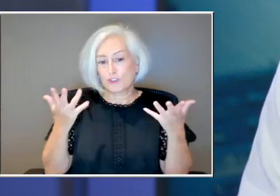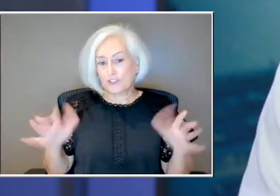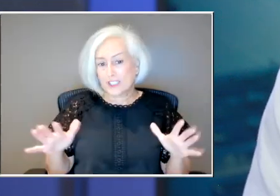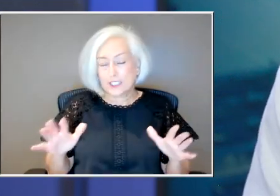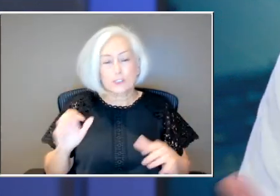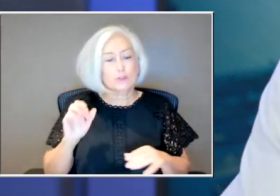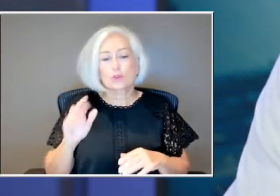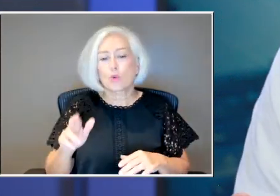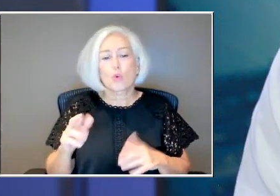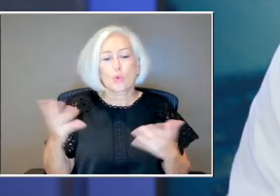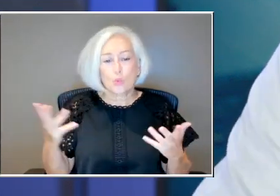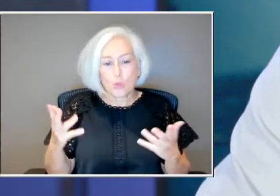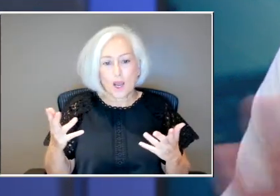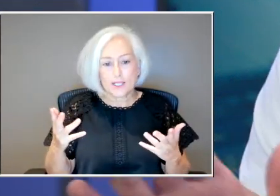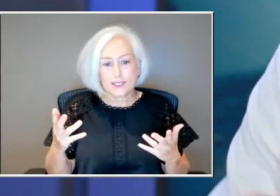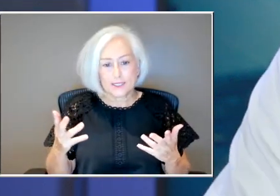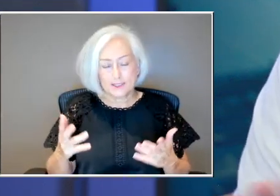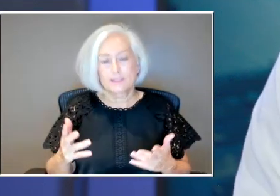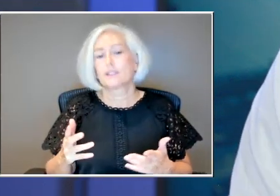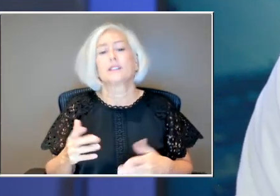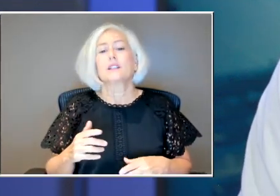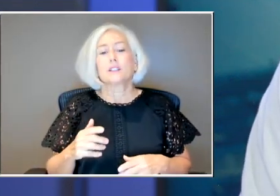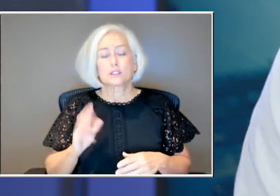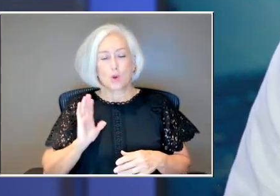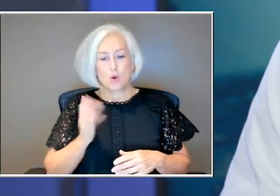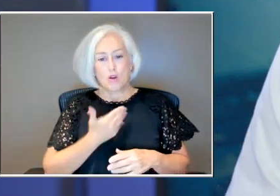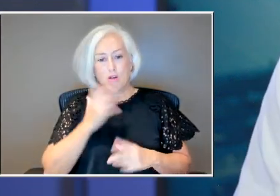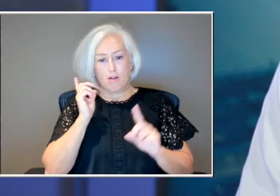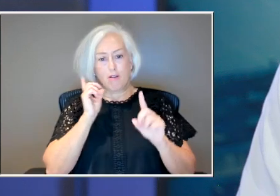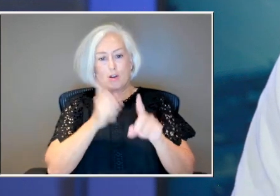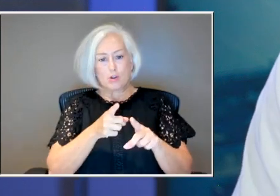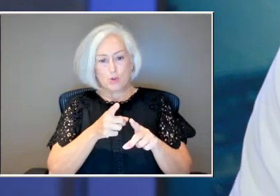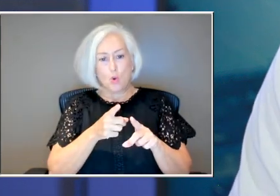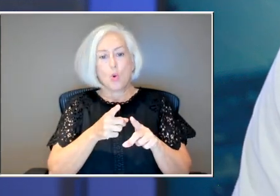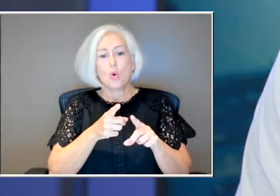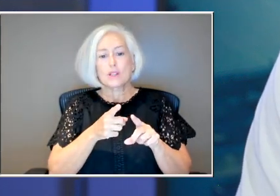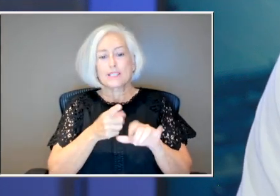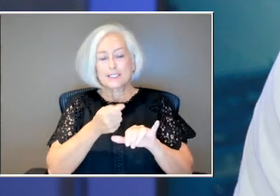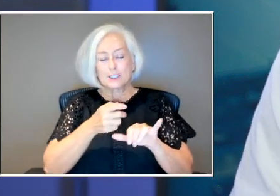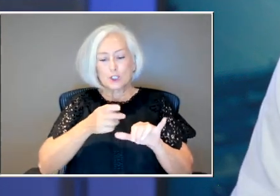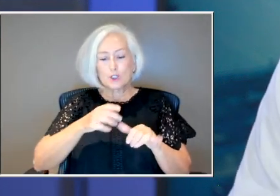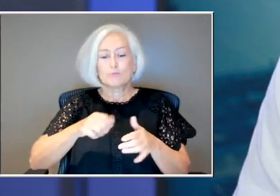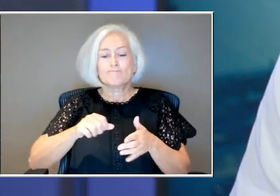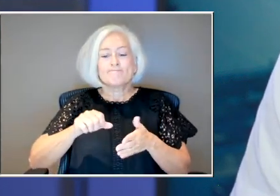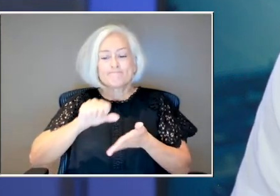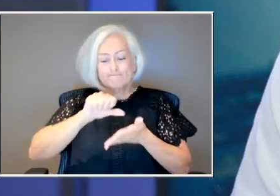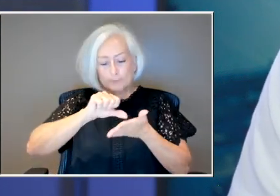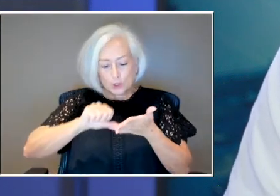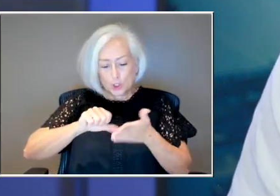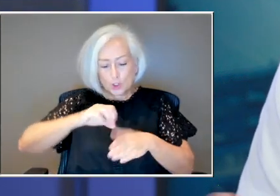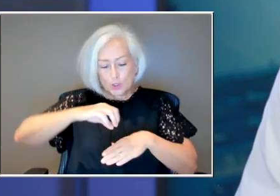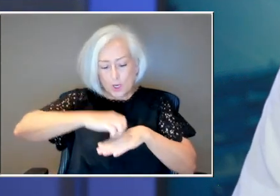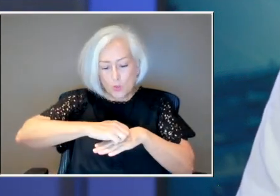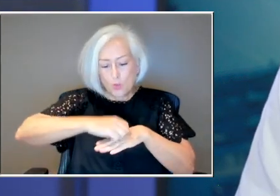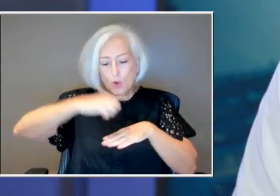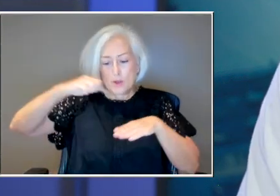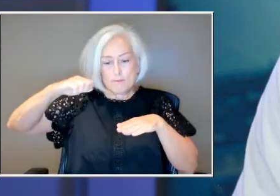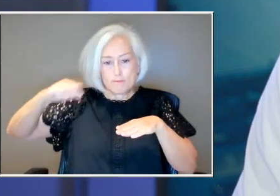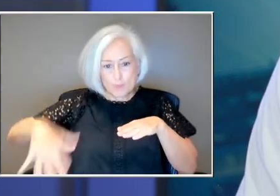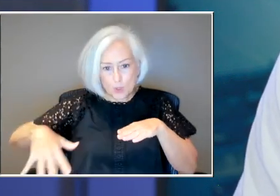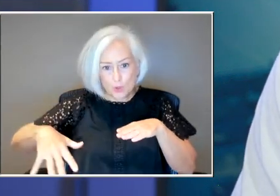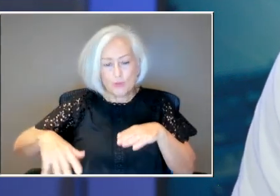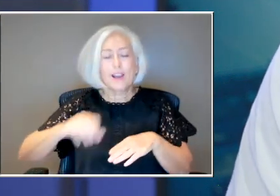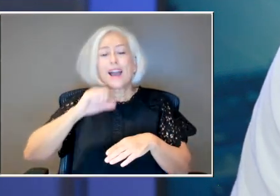to physically cut it out, not just superficially burn it. That decreases the likelihood of any persistent disease and need for